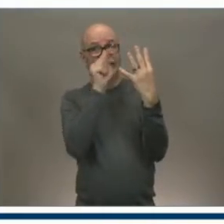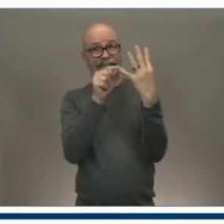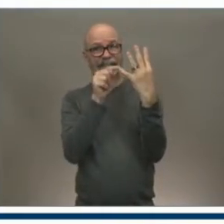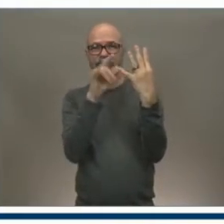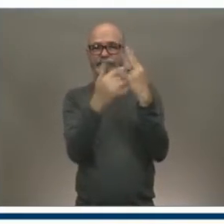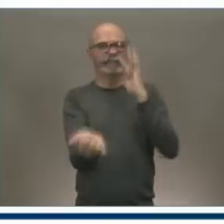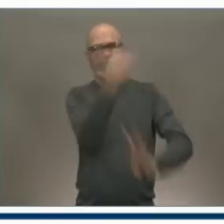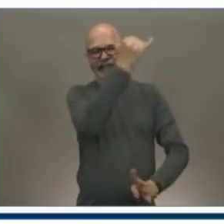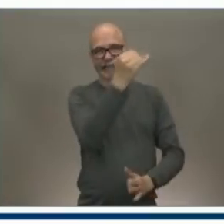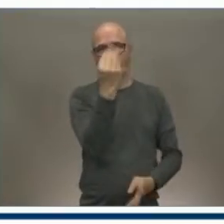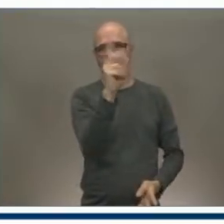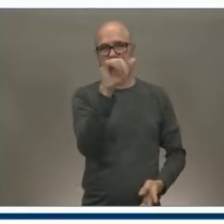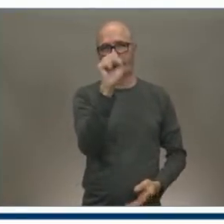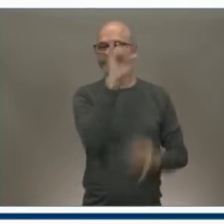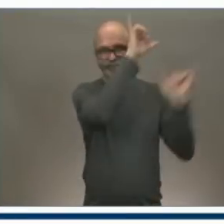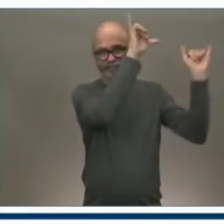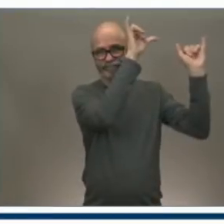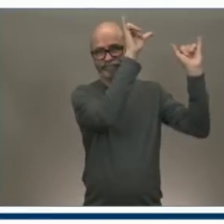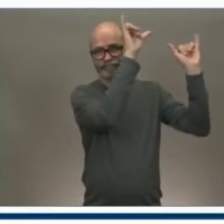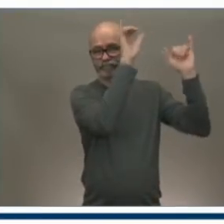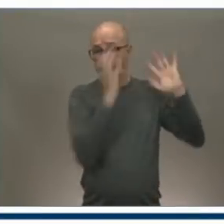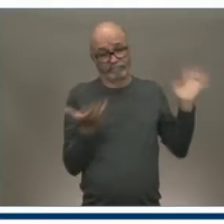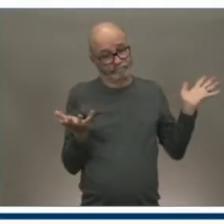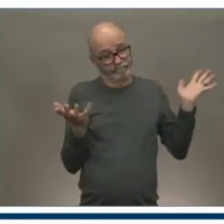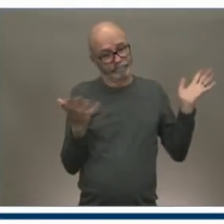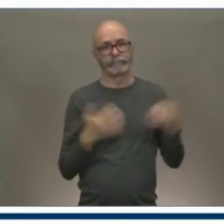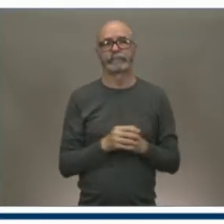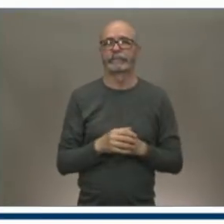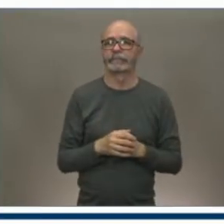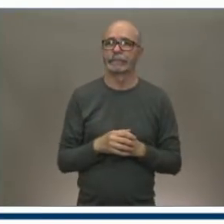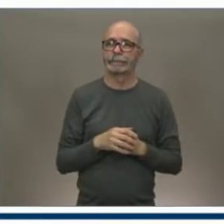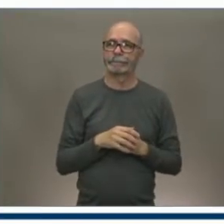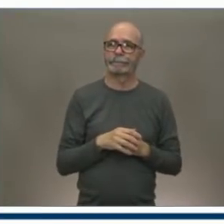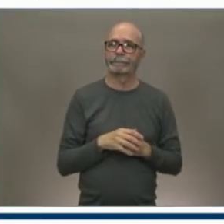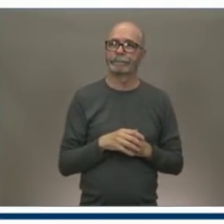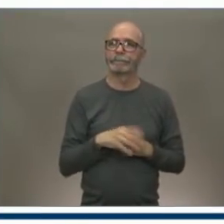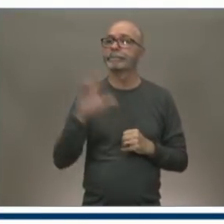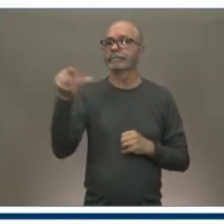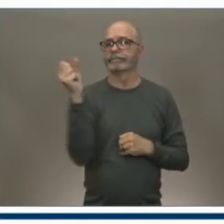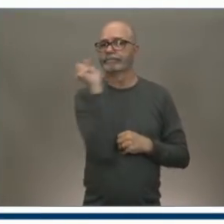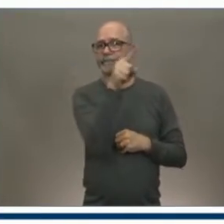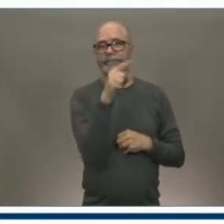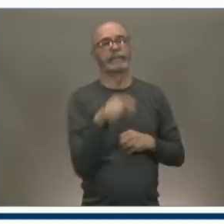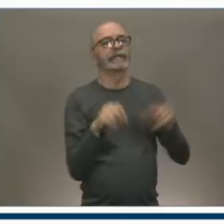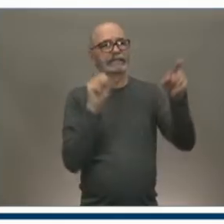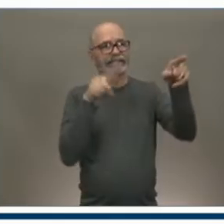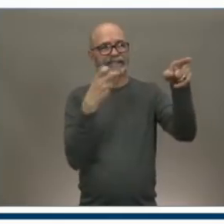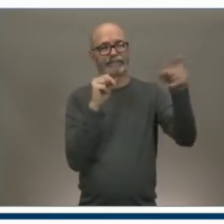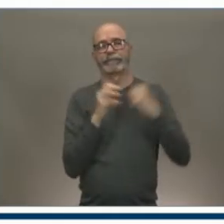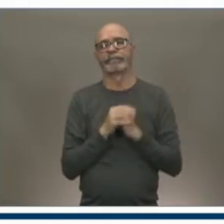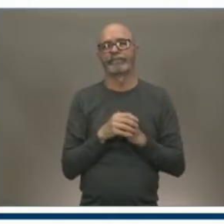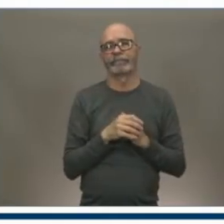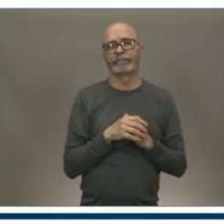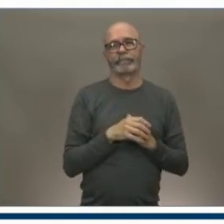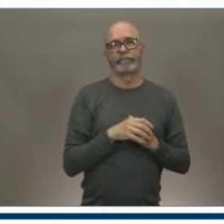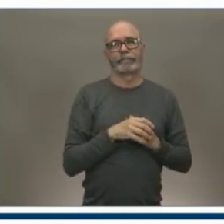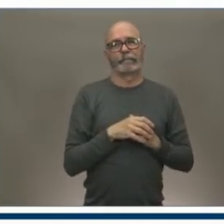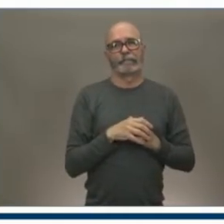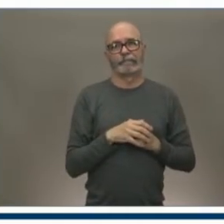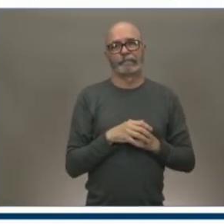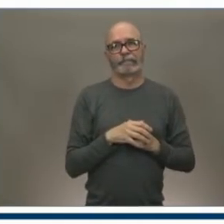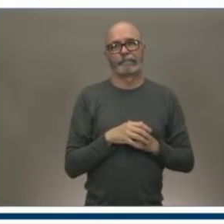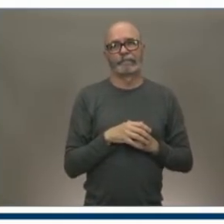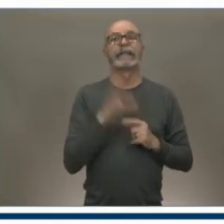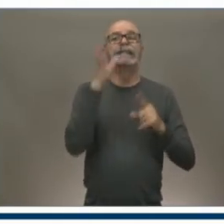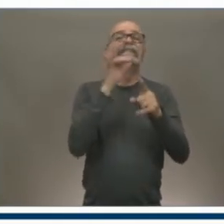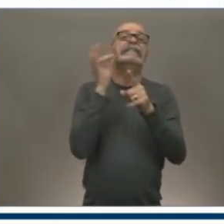Shayna. Thank you. My second question is also for the Premier. Scotians First Nation has filed a lawsuit over the rules